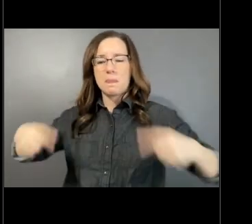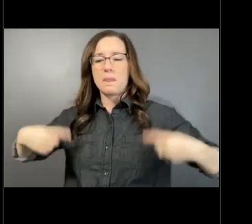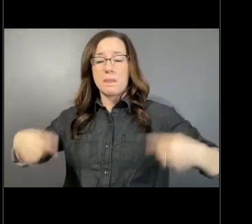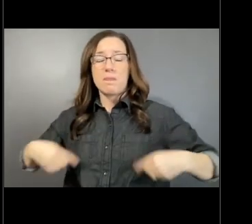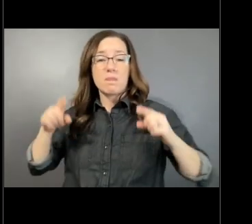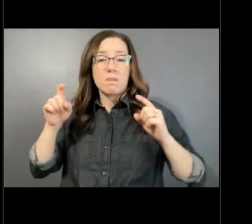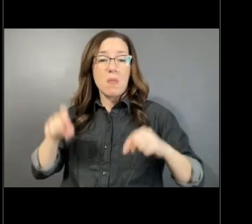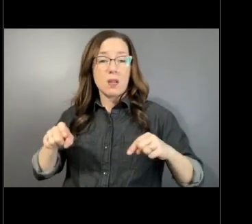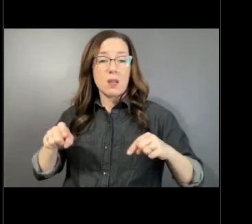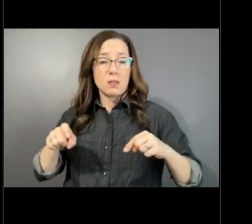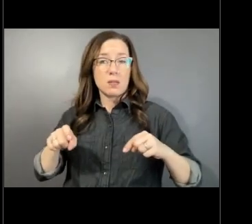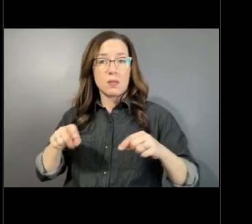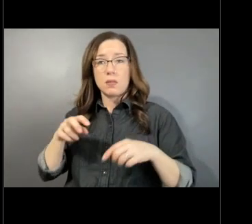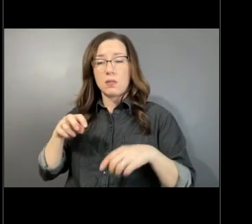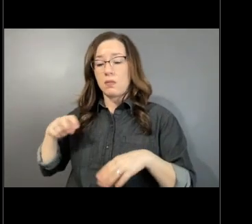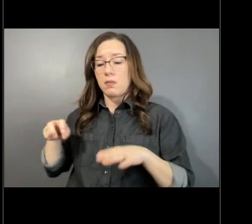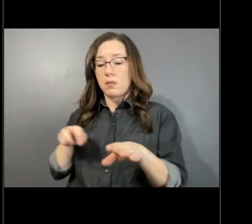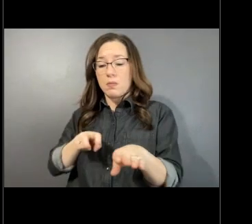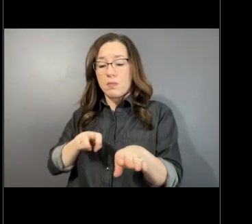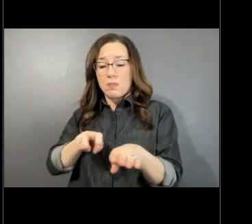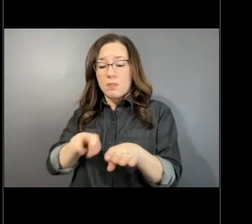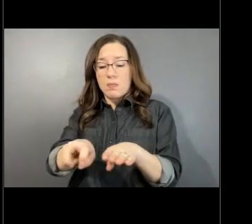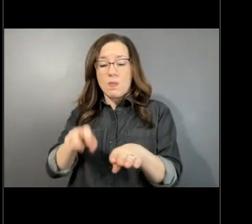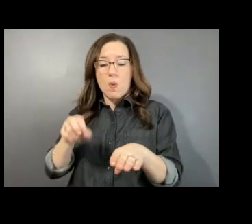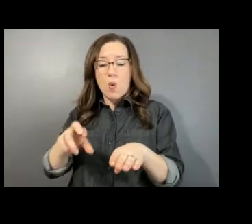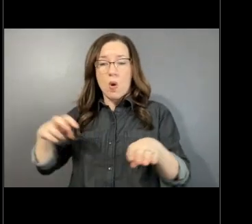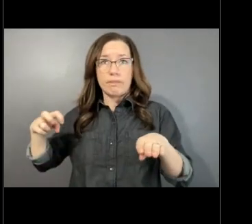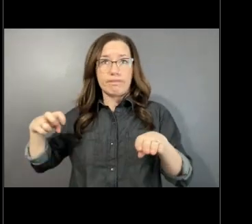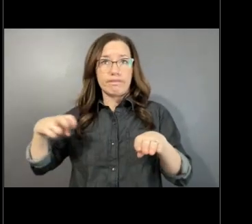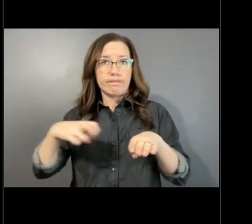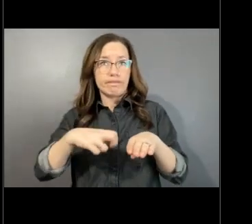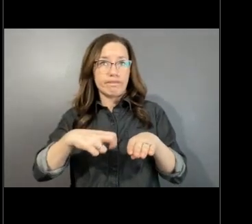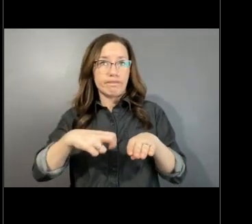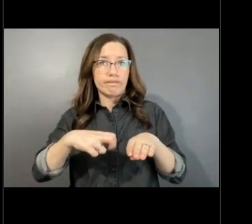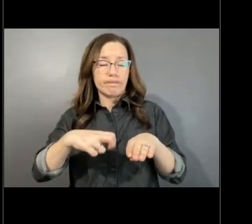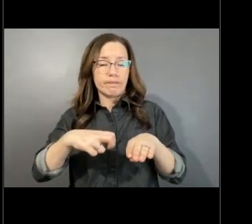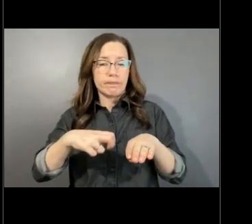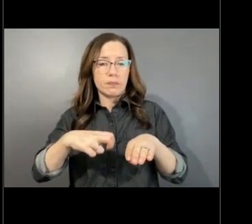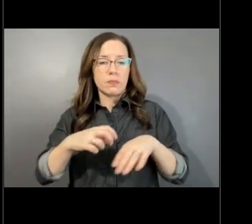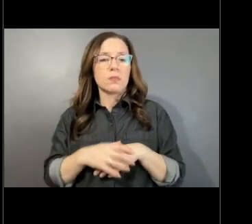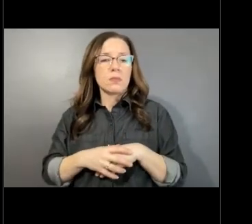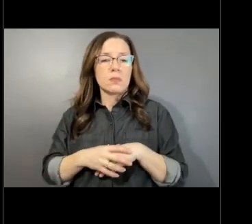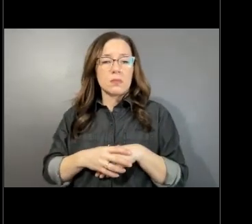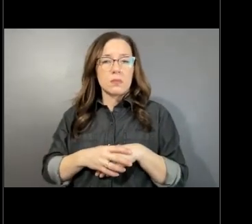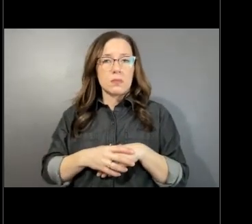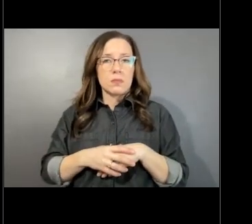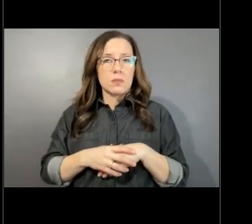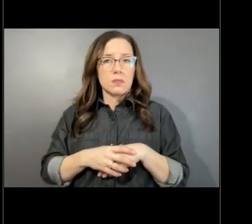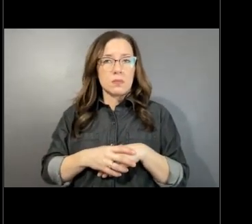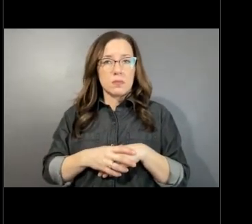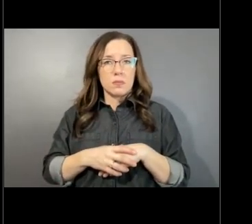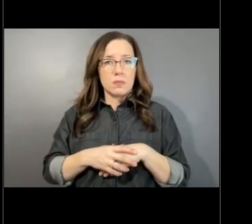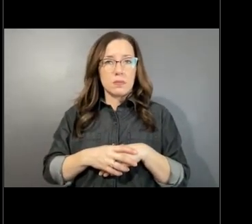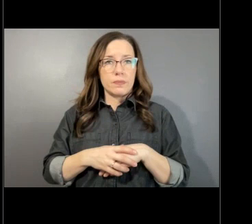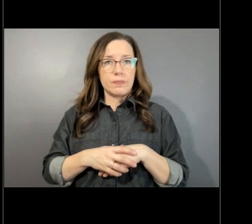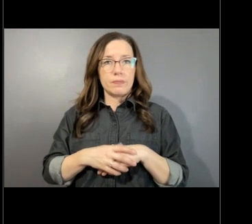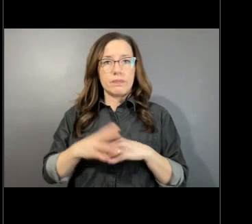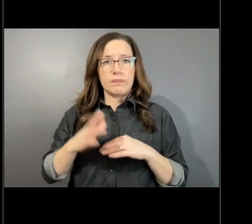a parallel or forward approach to the appliance. At least one